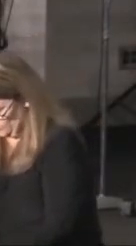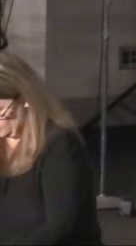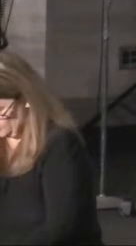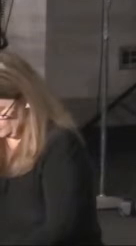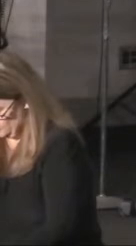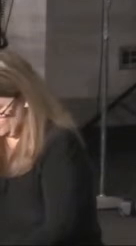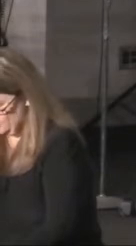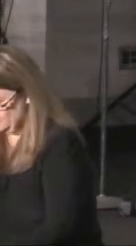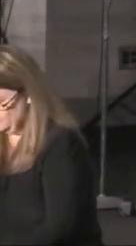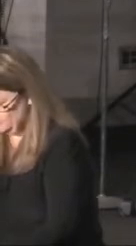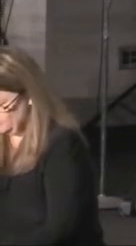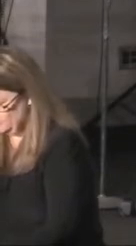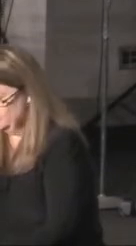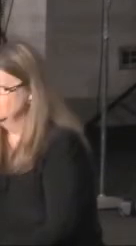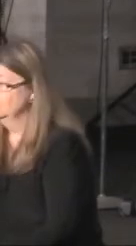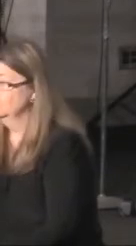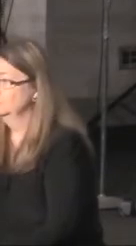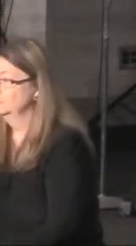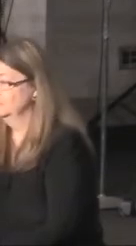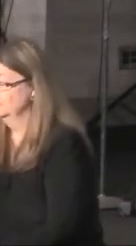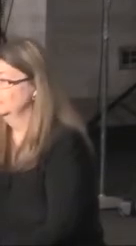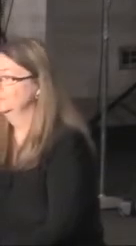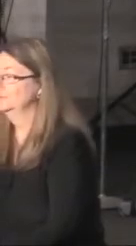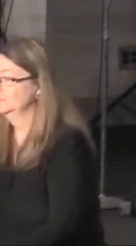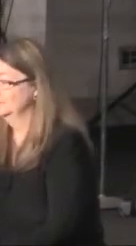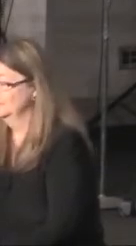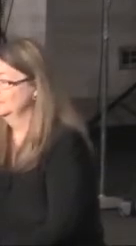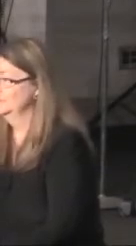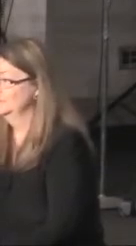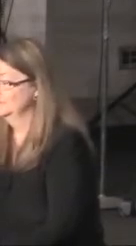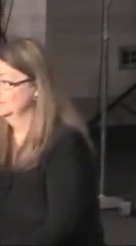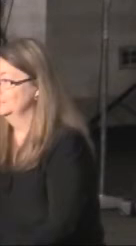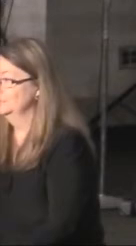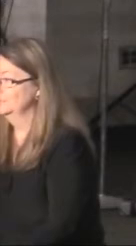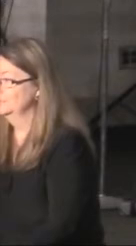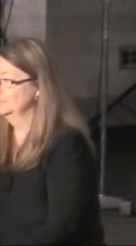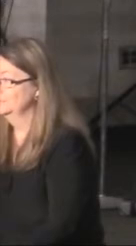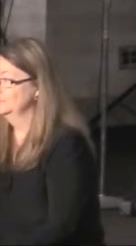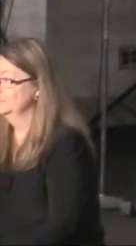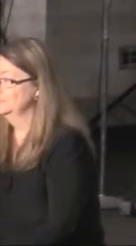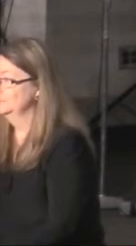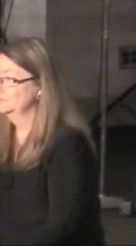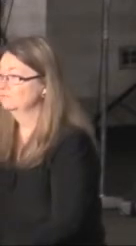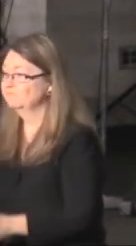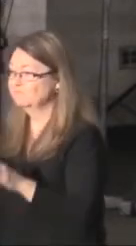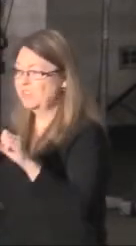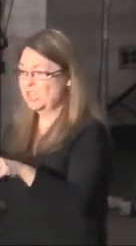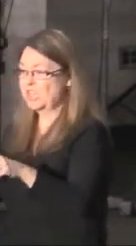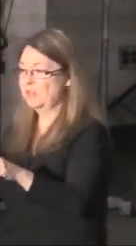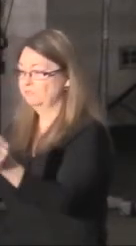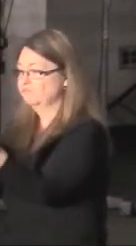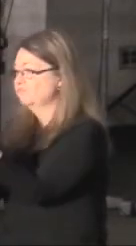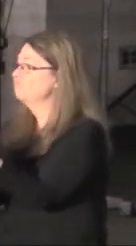to him, and he proclaimed the kingdom of God, teaching about the Lord Jesus Christ with all boldness and without hindrance. You can put chains on